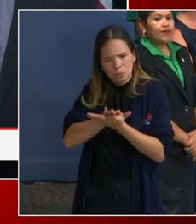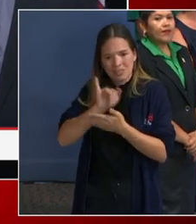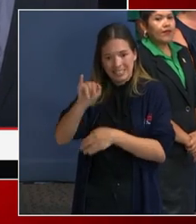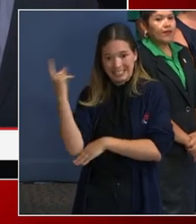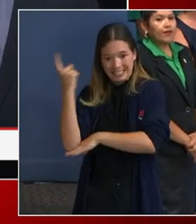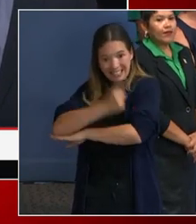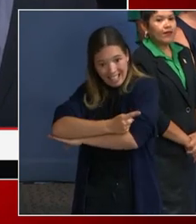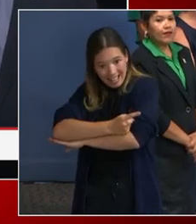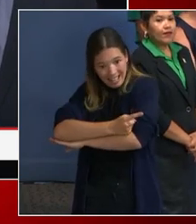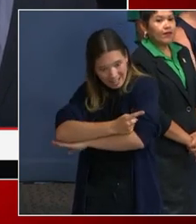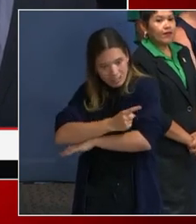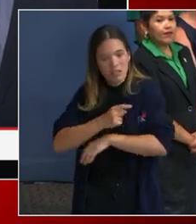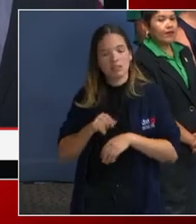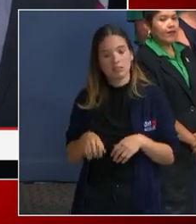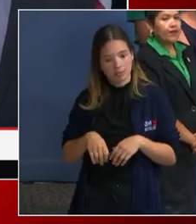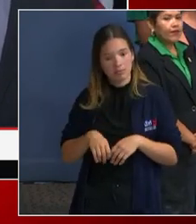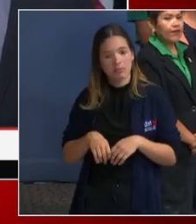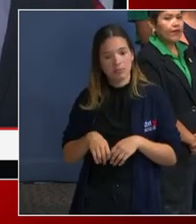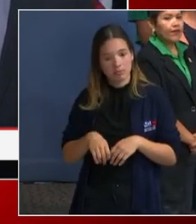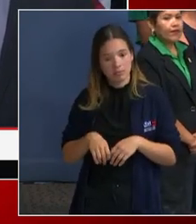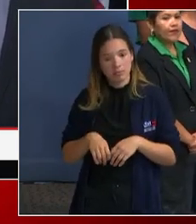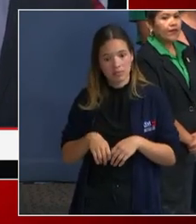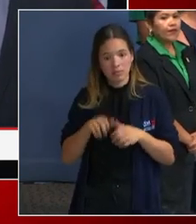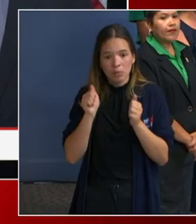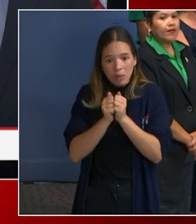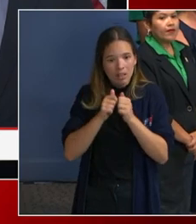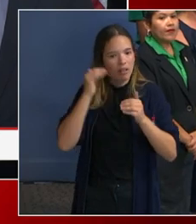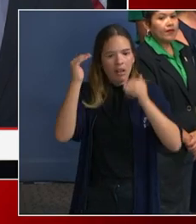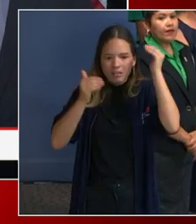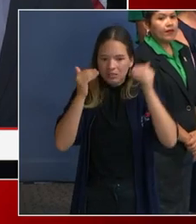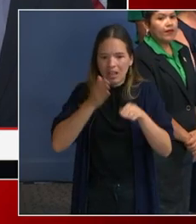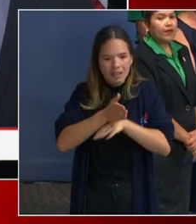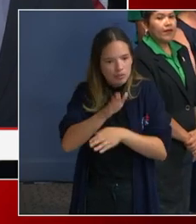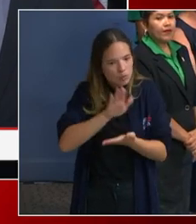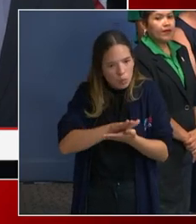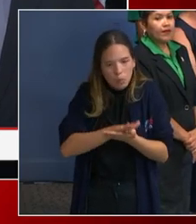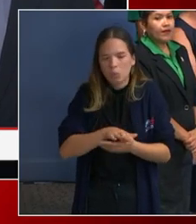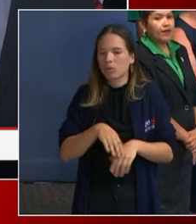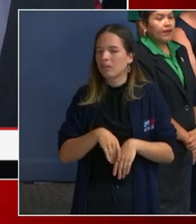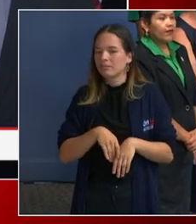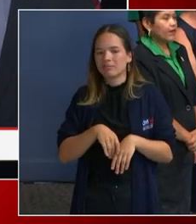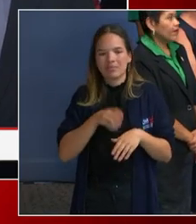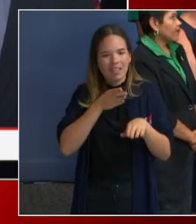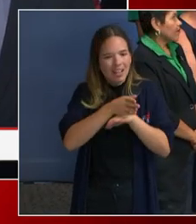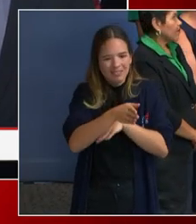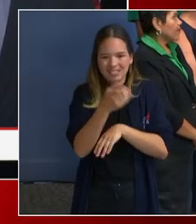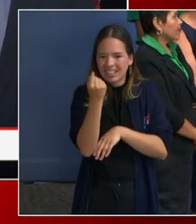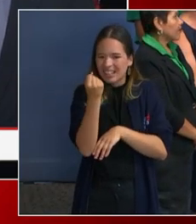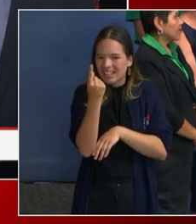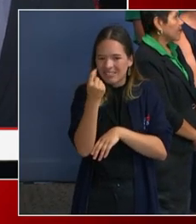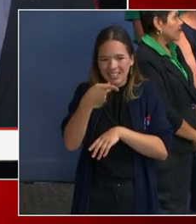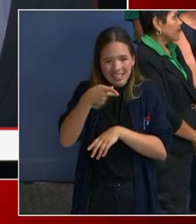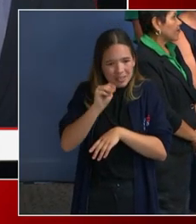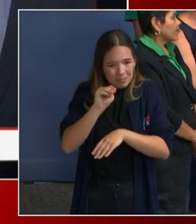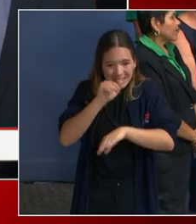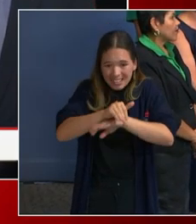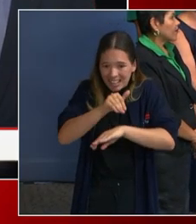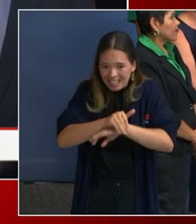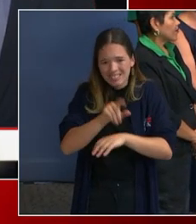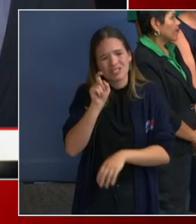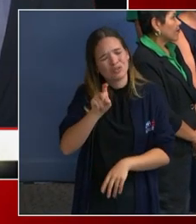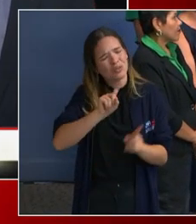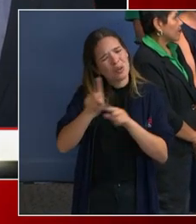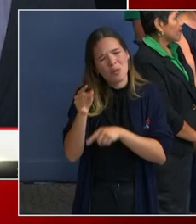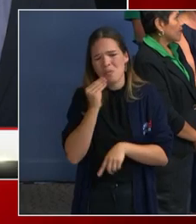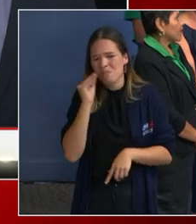school activities with adults, but after 11 o'clock, they should be at home. Or